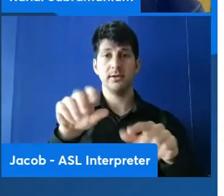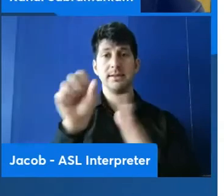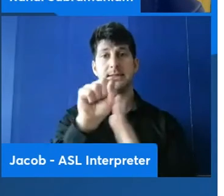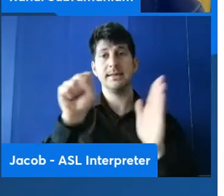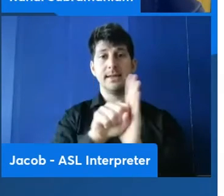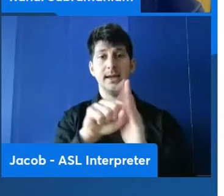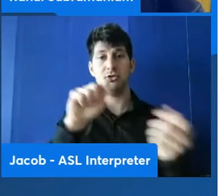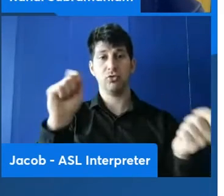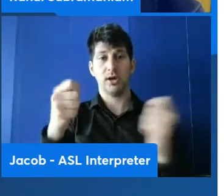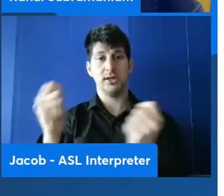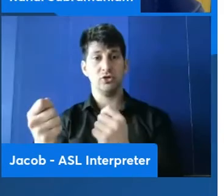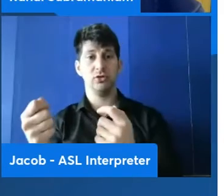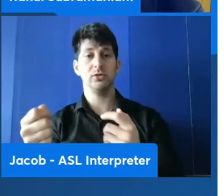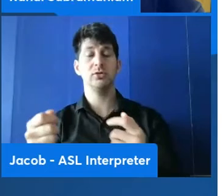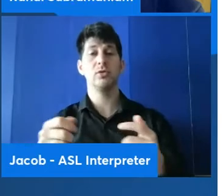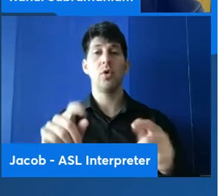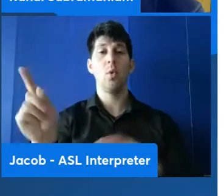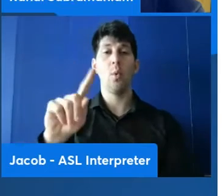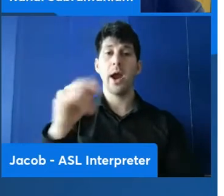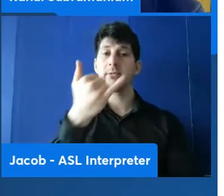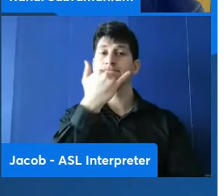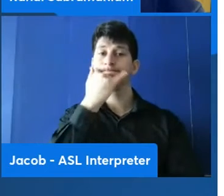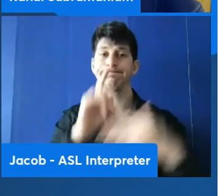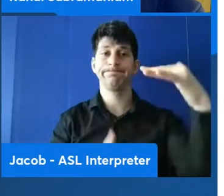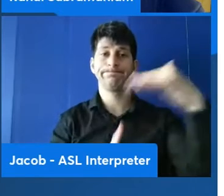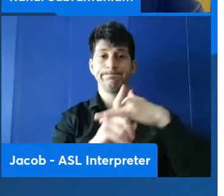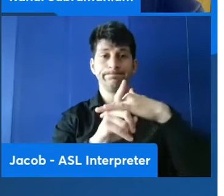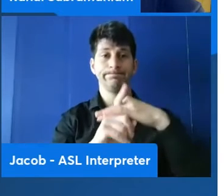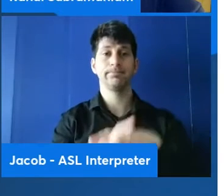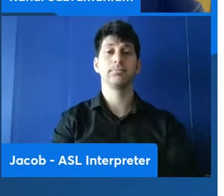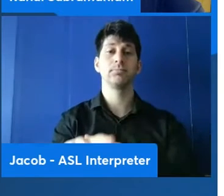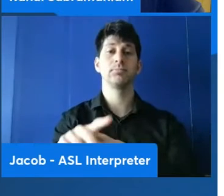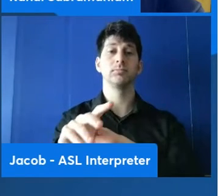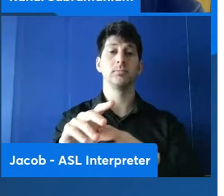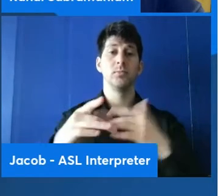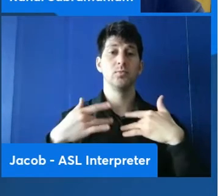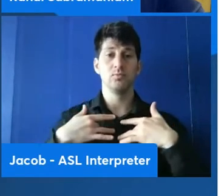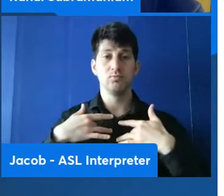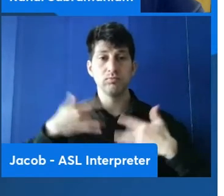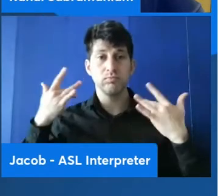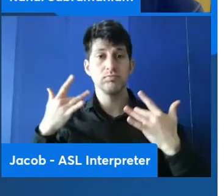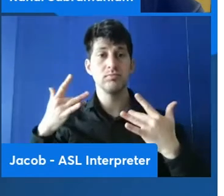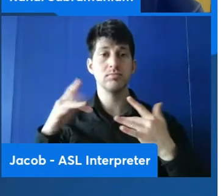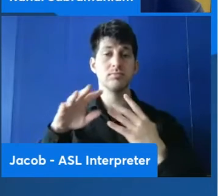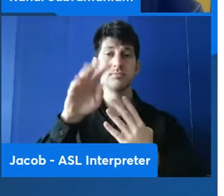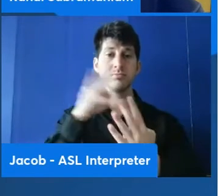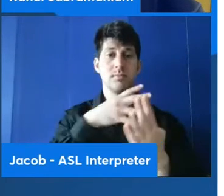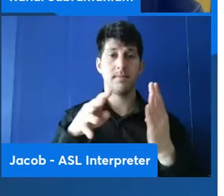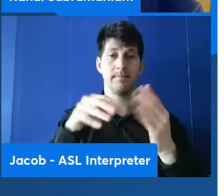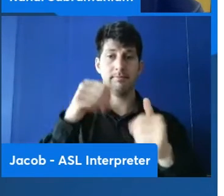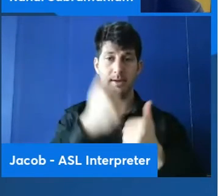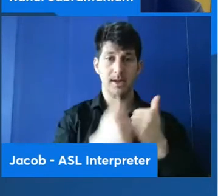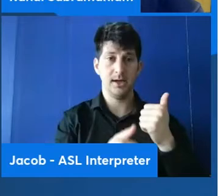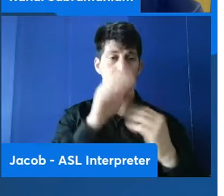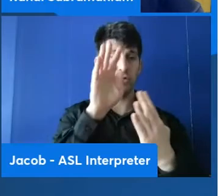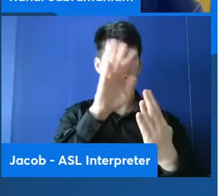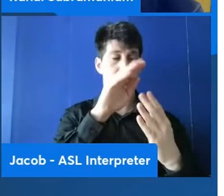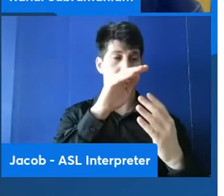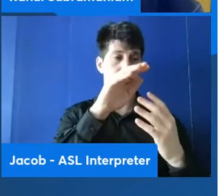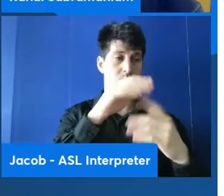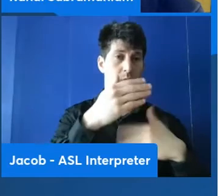transitions, where the error occurred, the state of everything going in and out of each process. So it's a